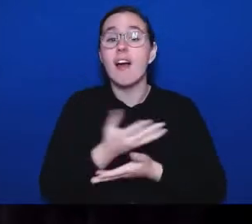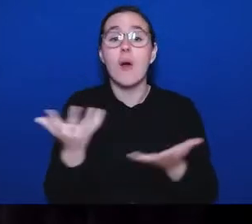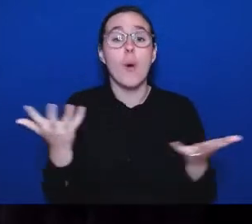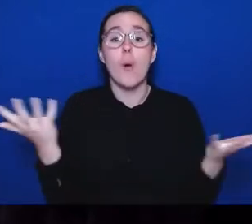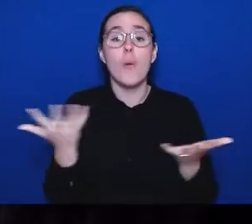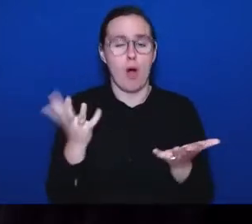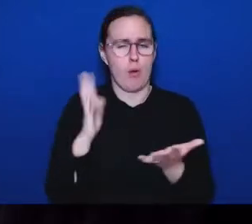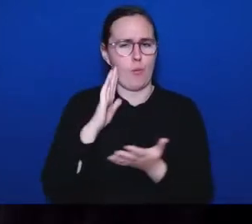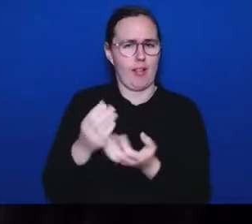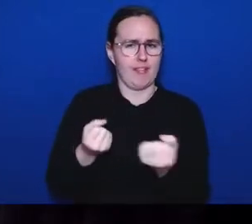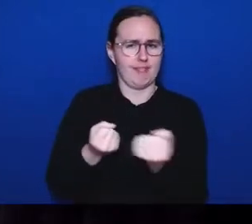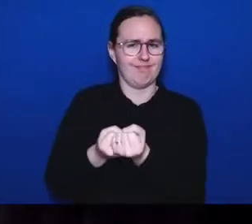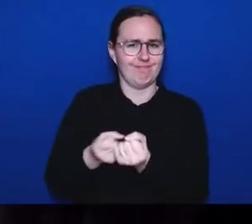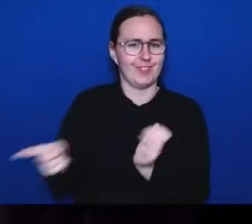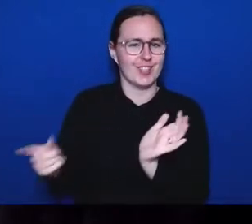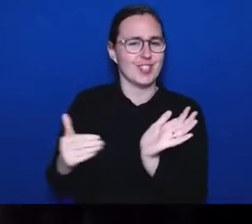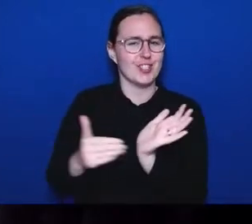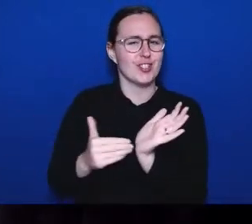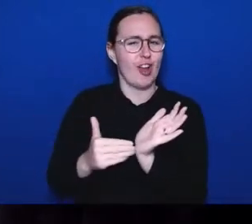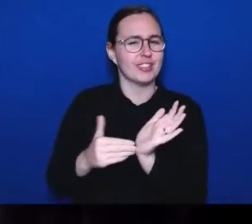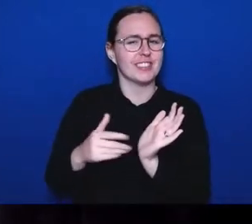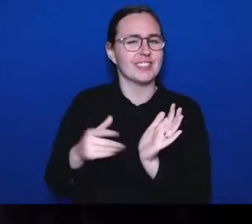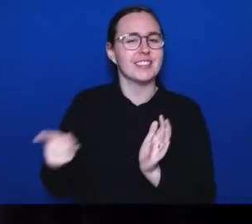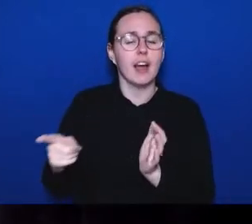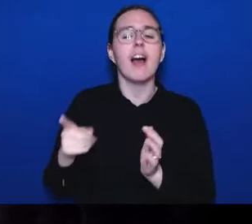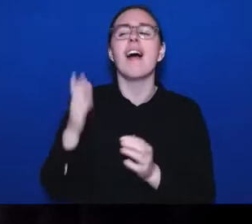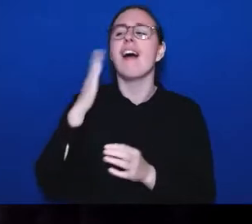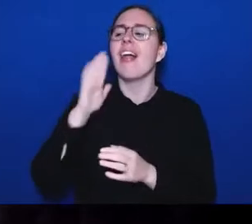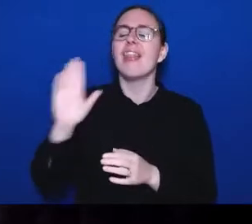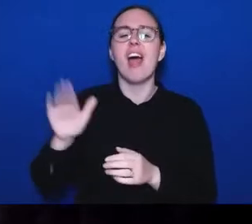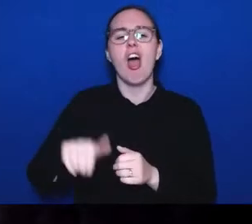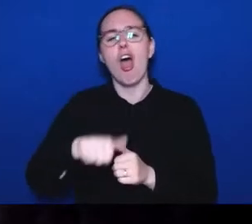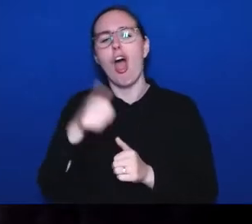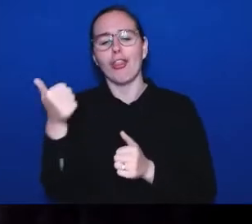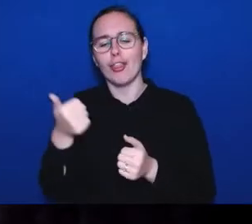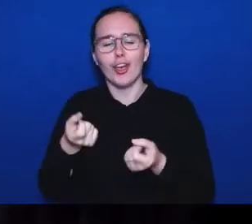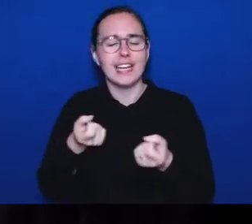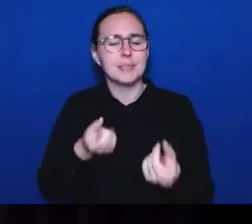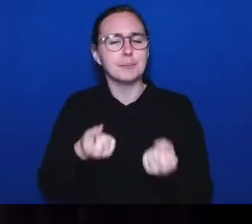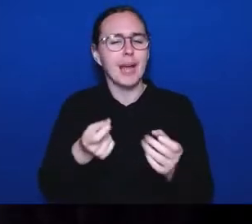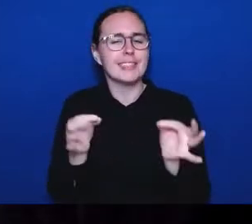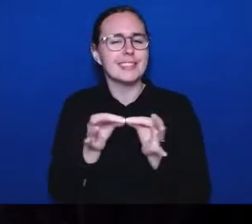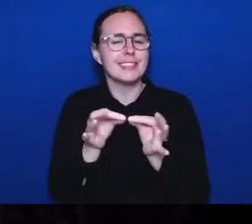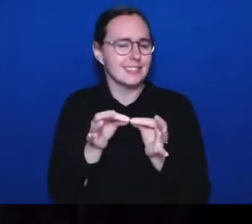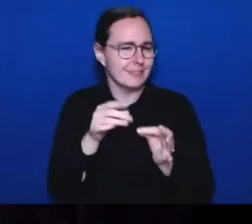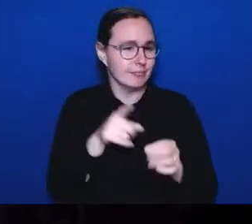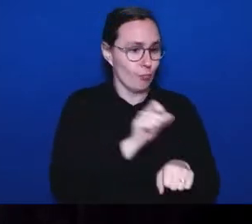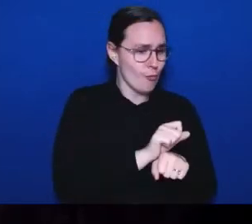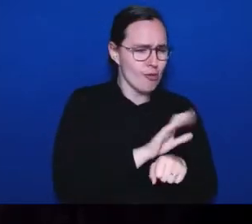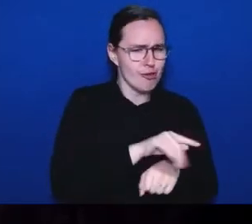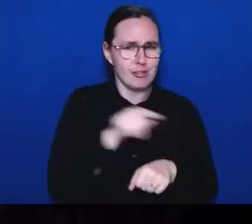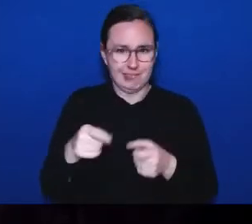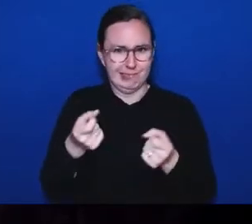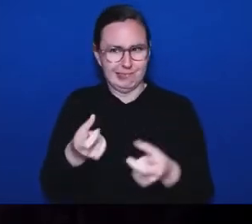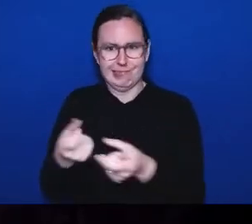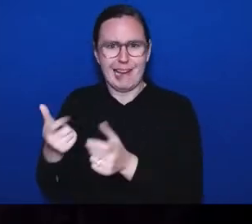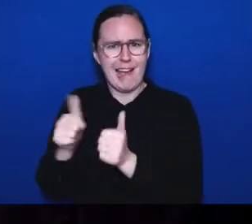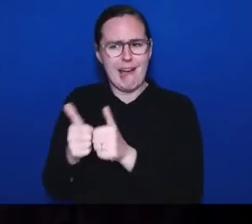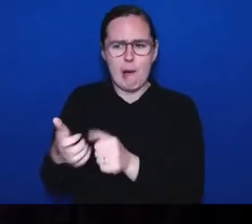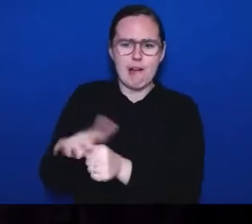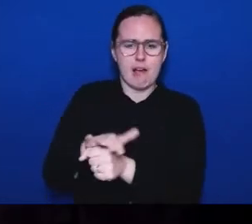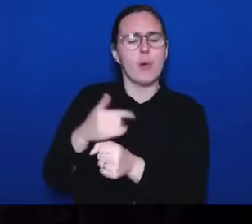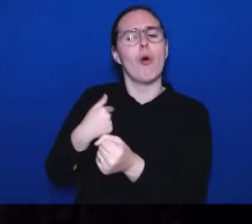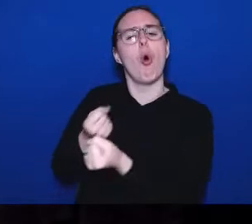costs. This stabilization funding made a significant difference, and it has been as close to